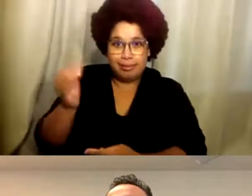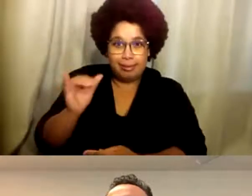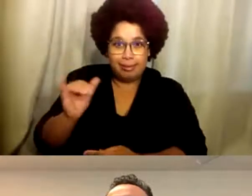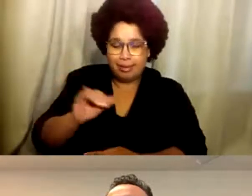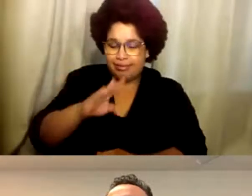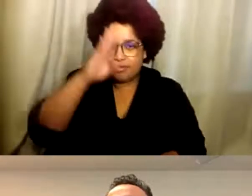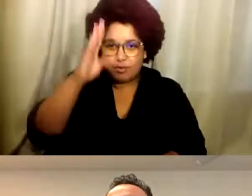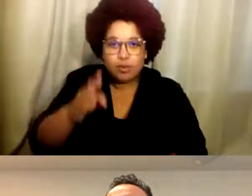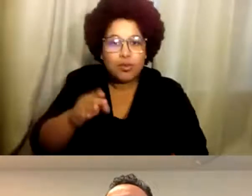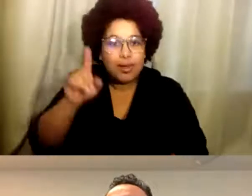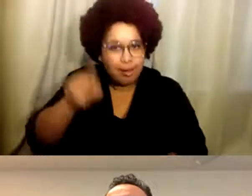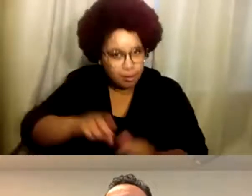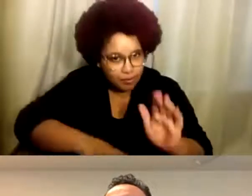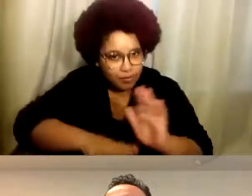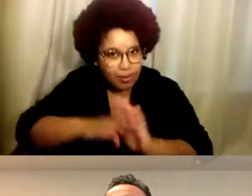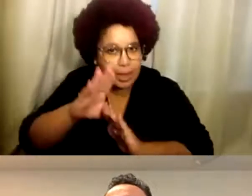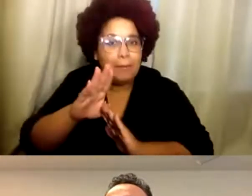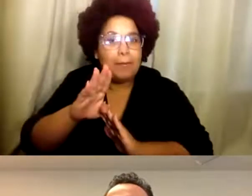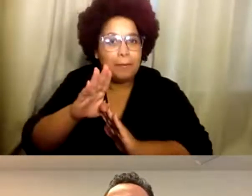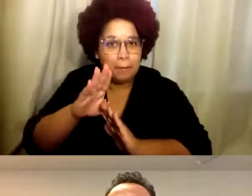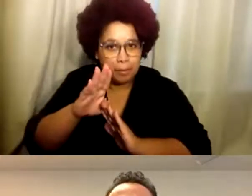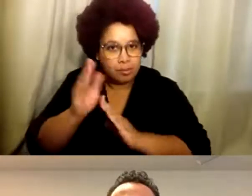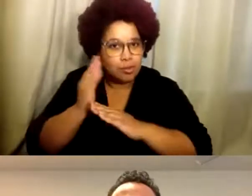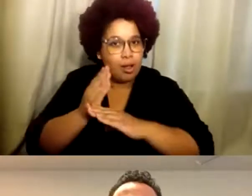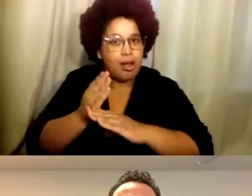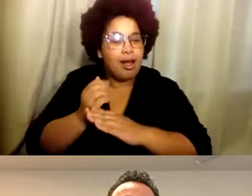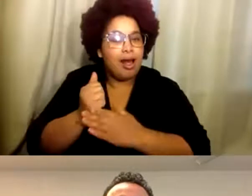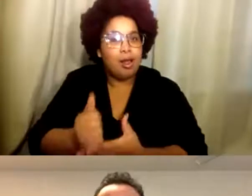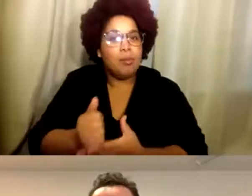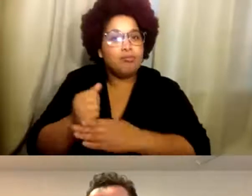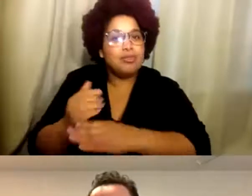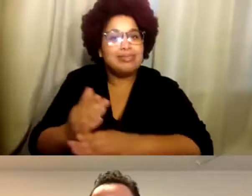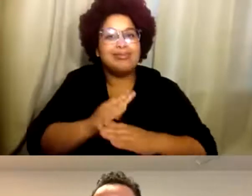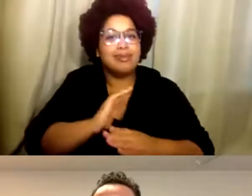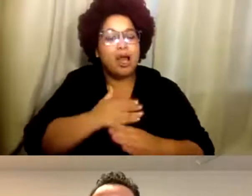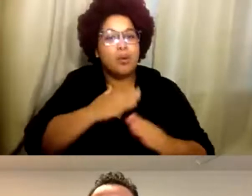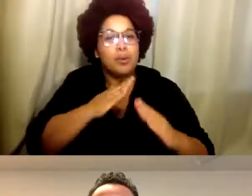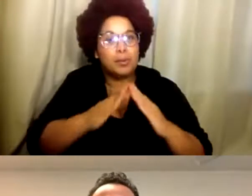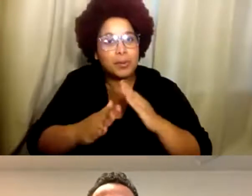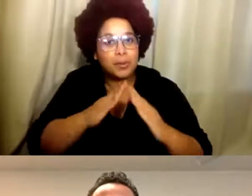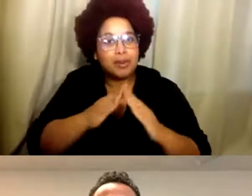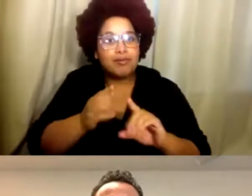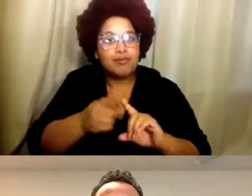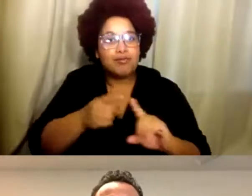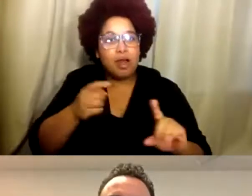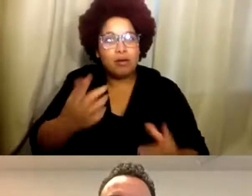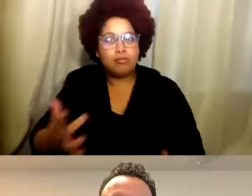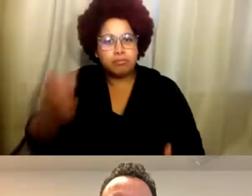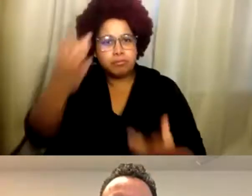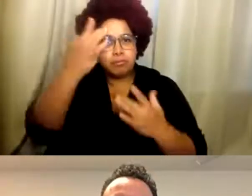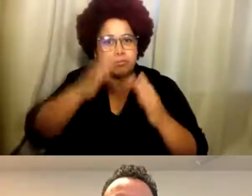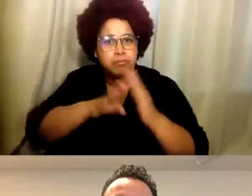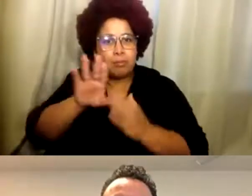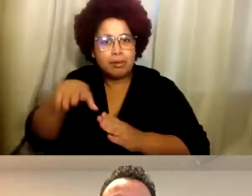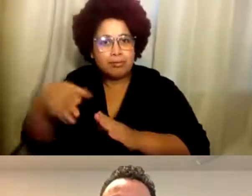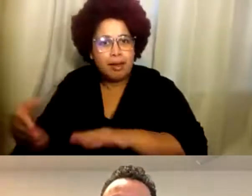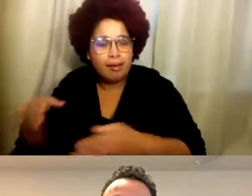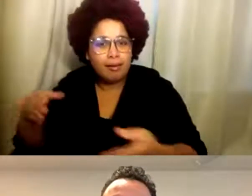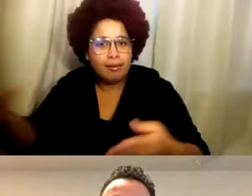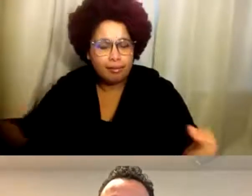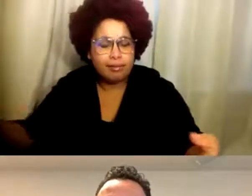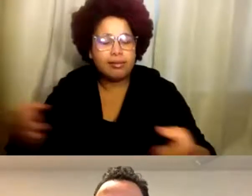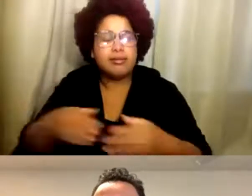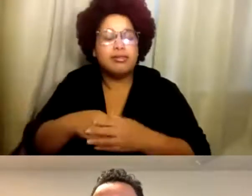needed to develop something that would help protect our community from developing disease and dying. So